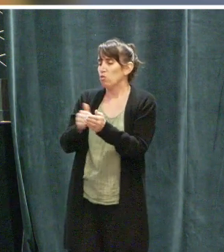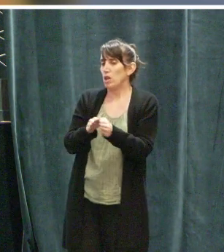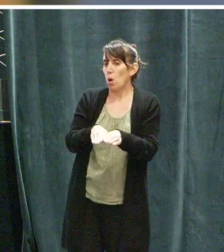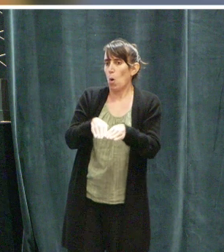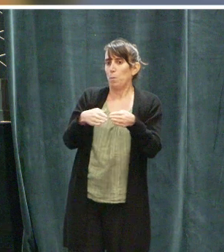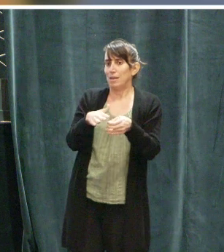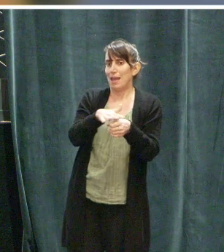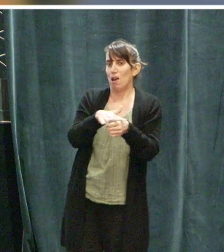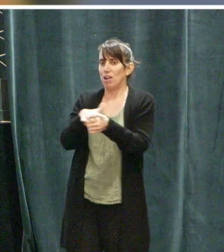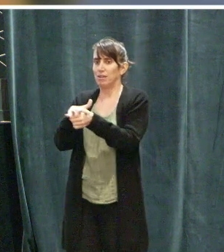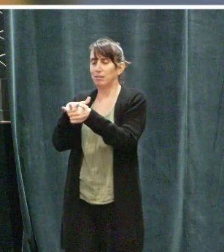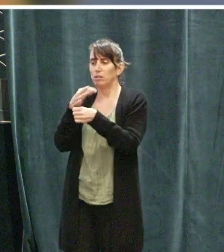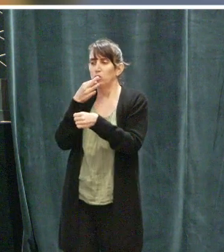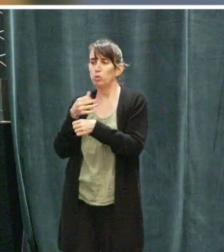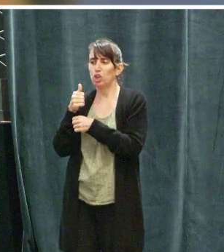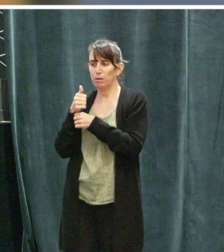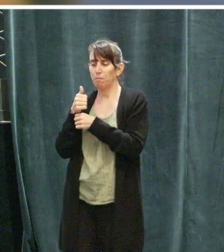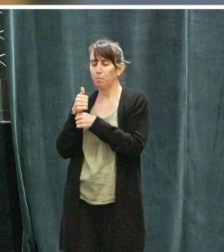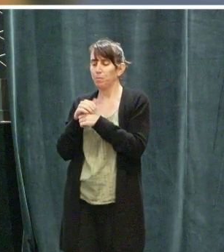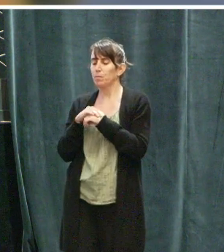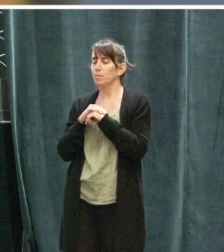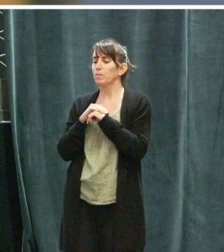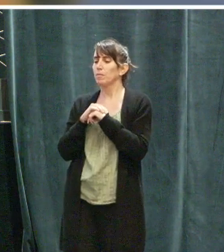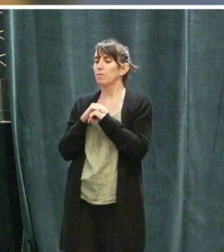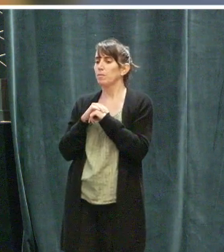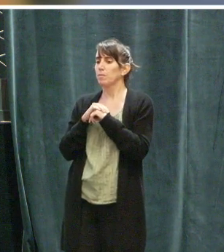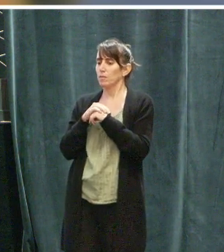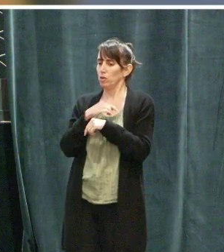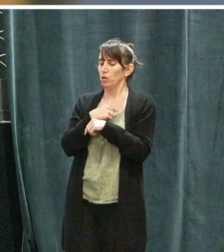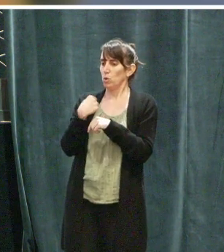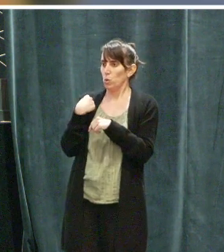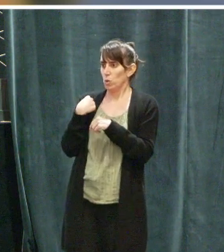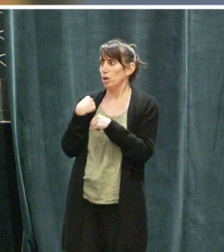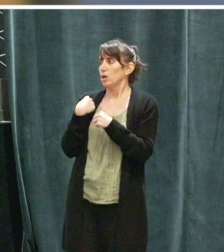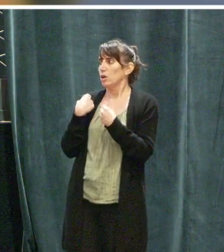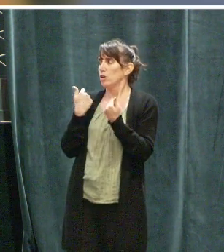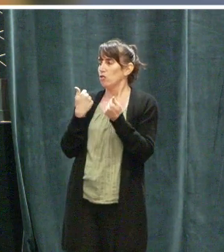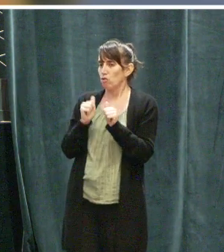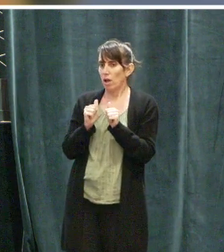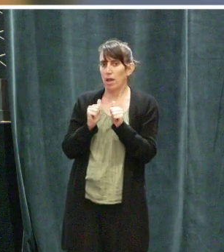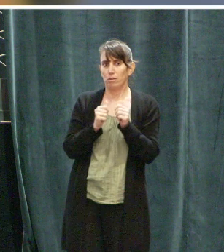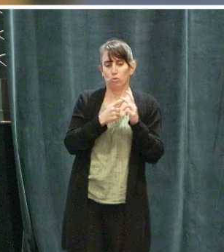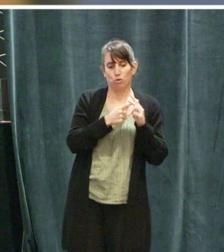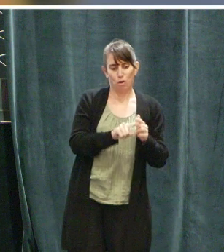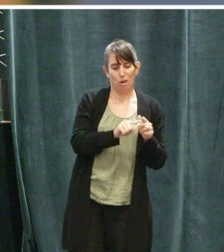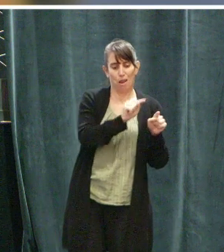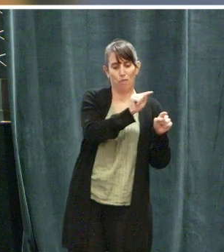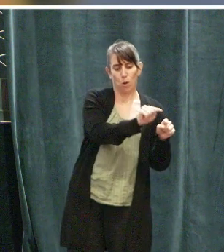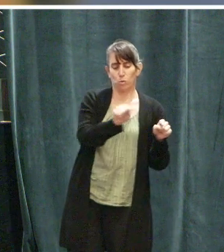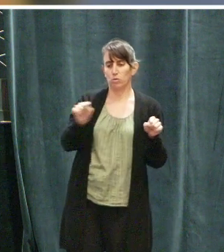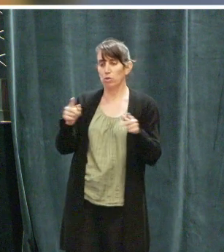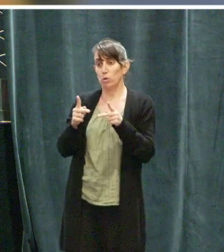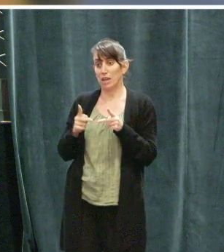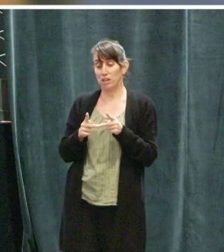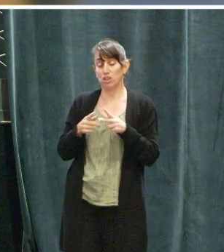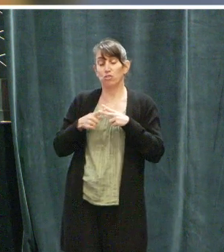area sooner. So we're looking at starting at those locations. Start of year